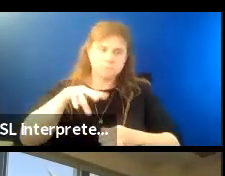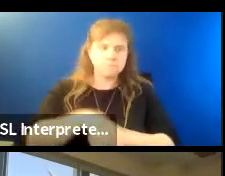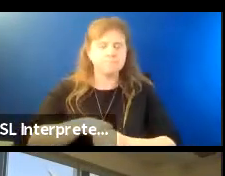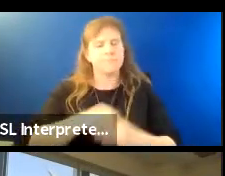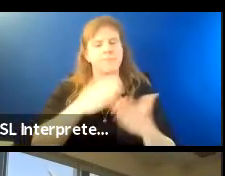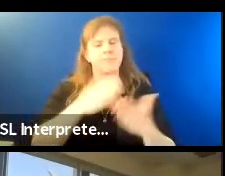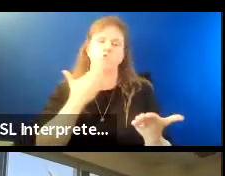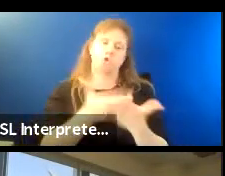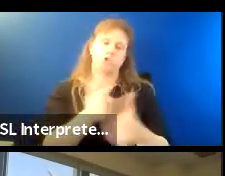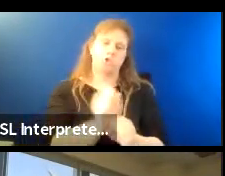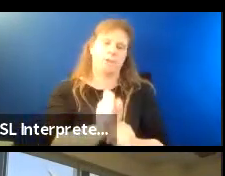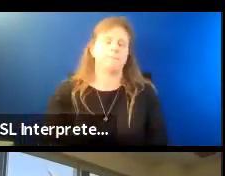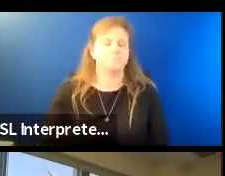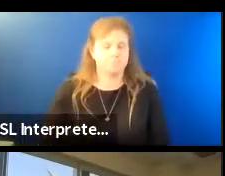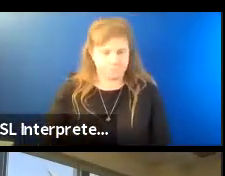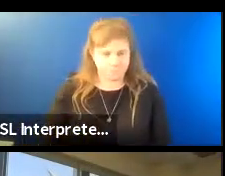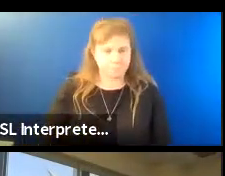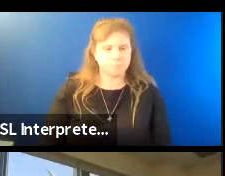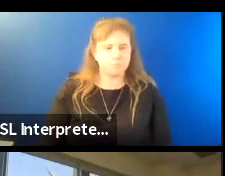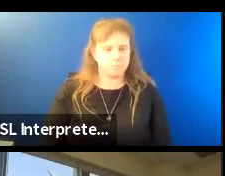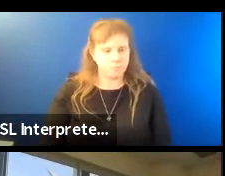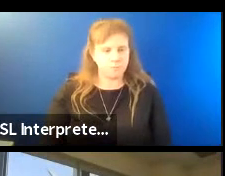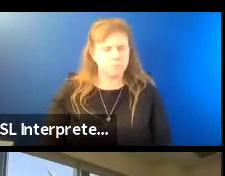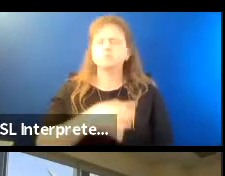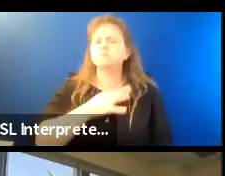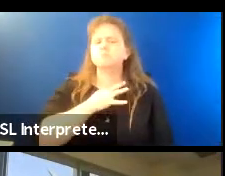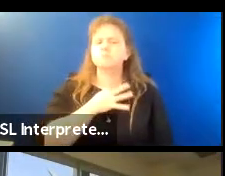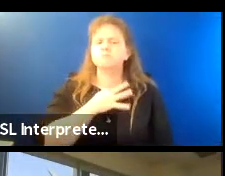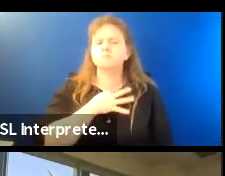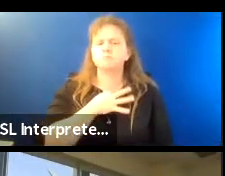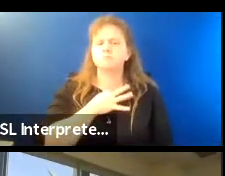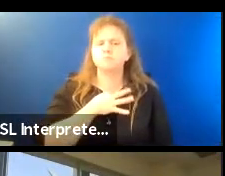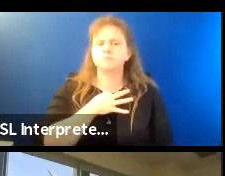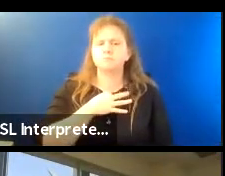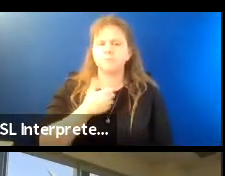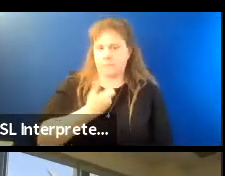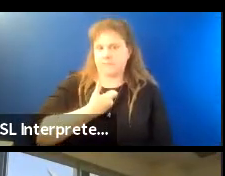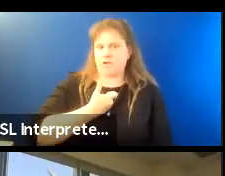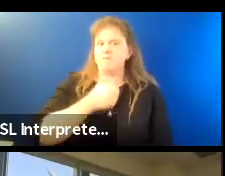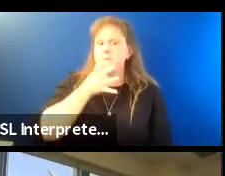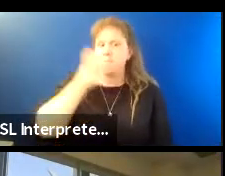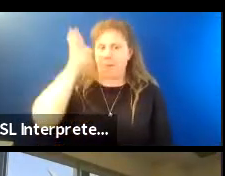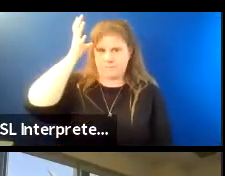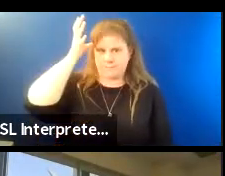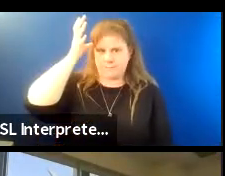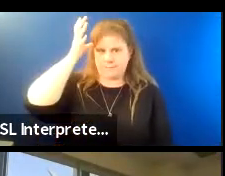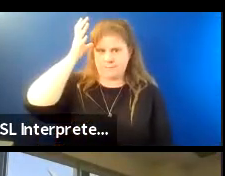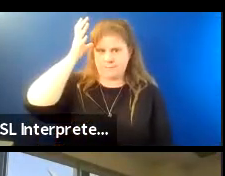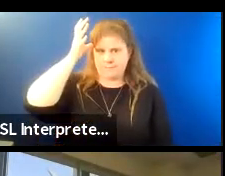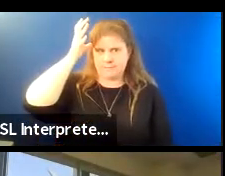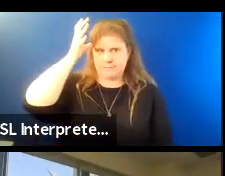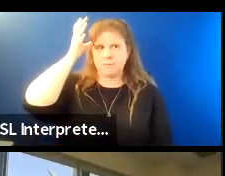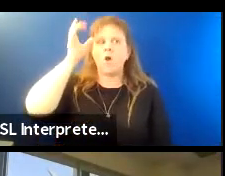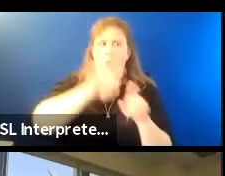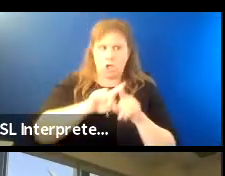job. I was curious as a parent and as a